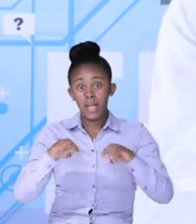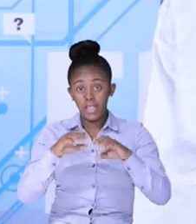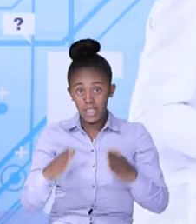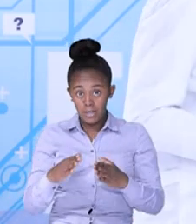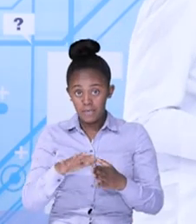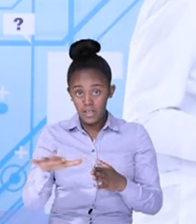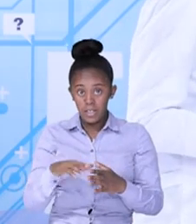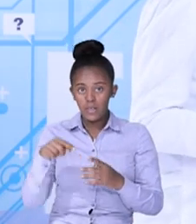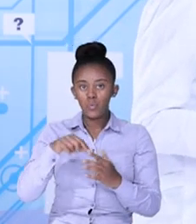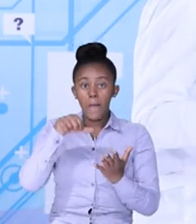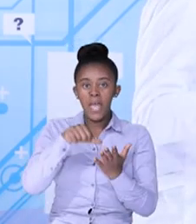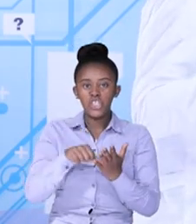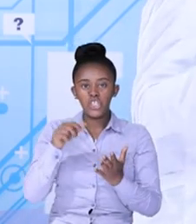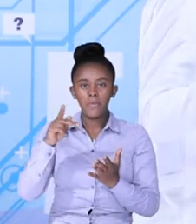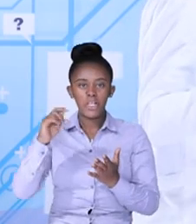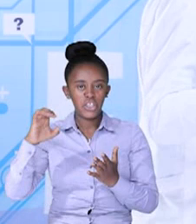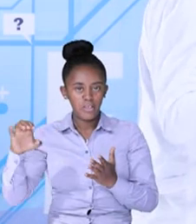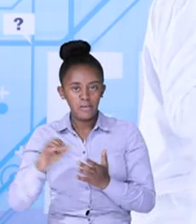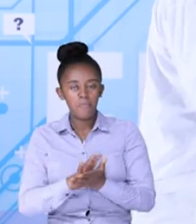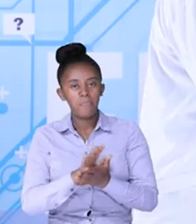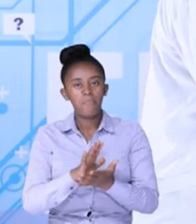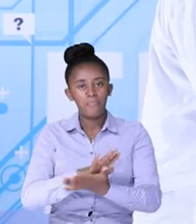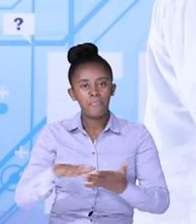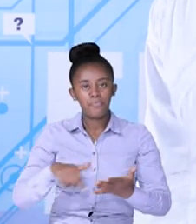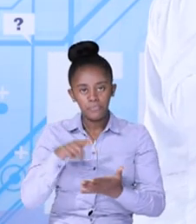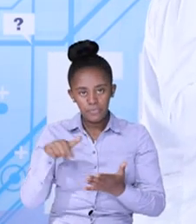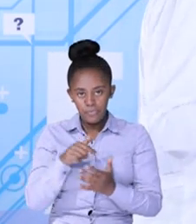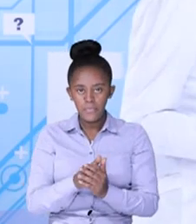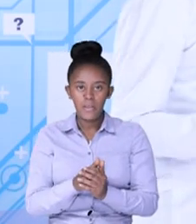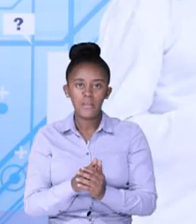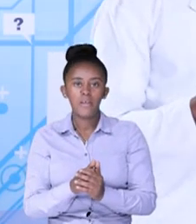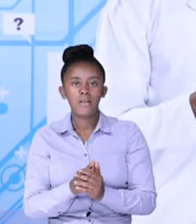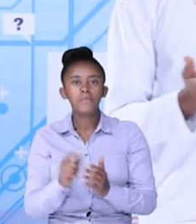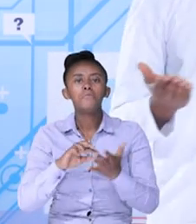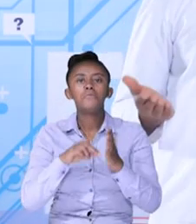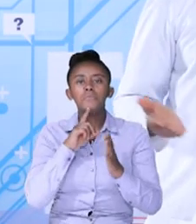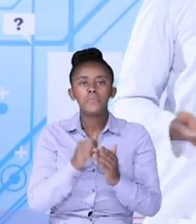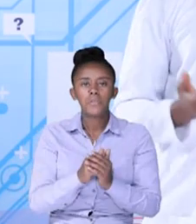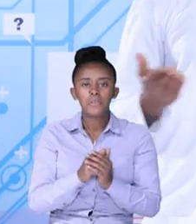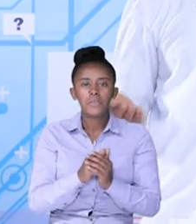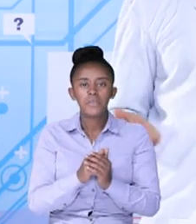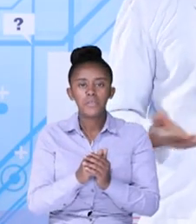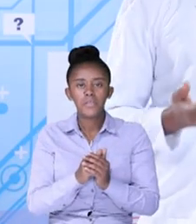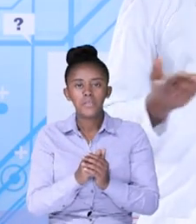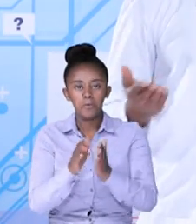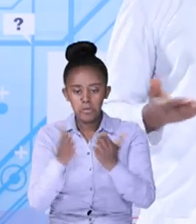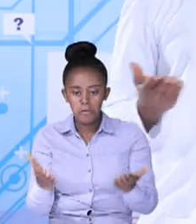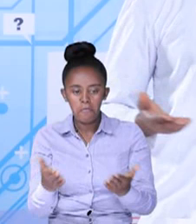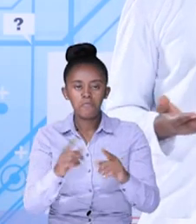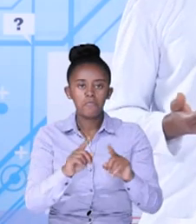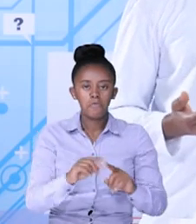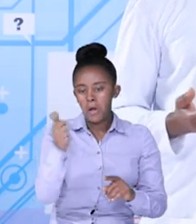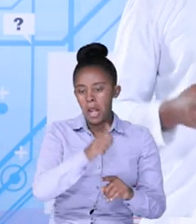the page. If the magnetic field is moving into the page, meaning on your textbook